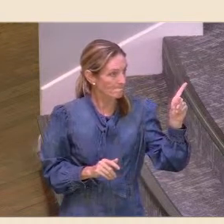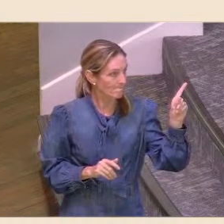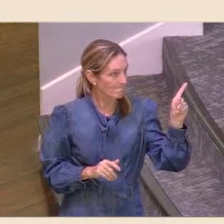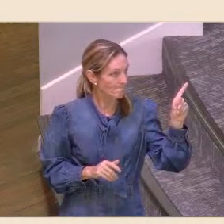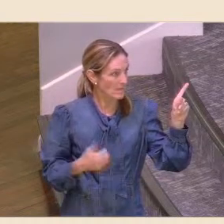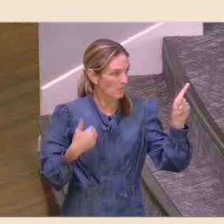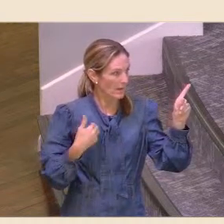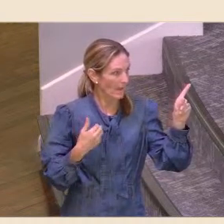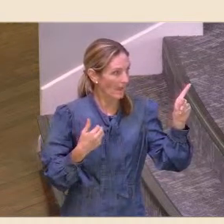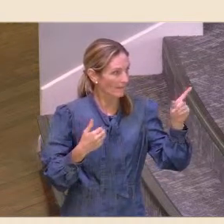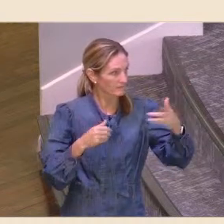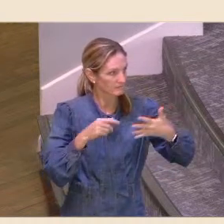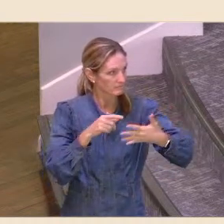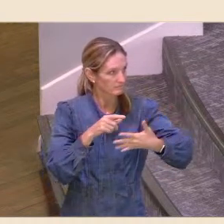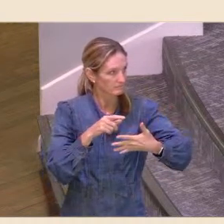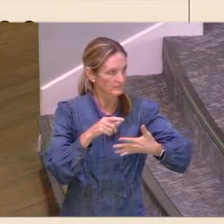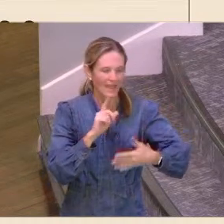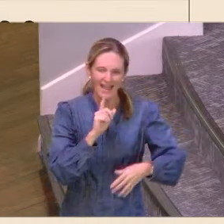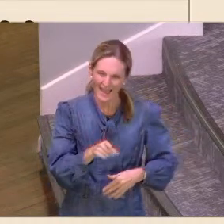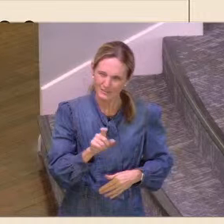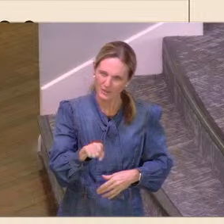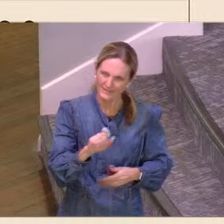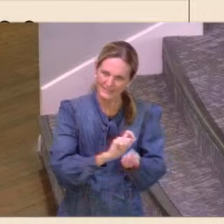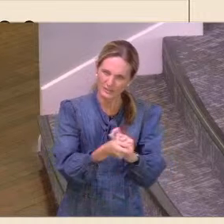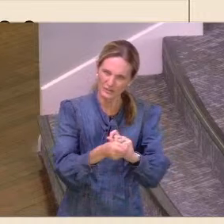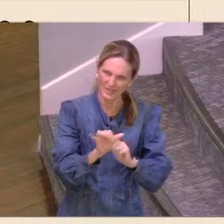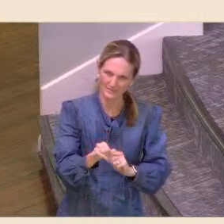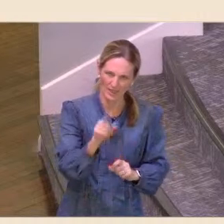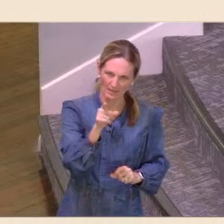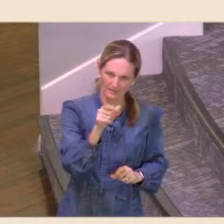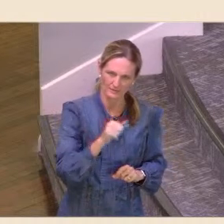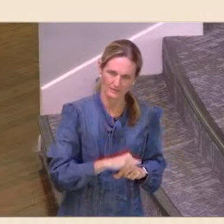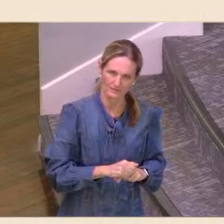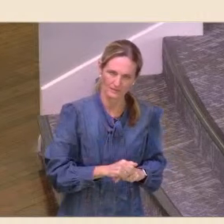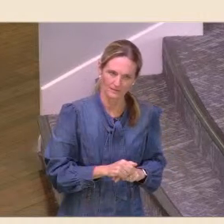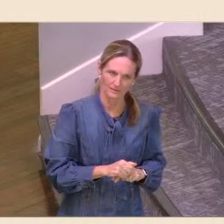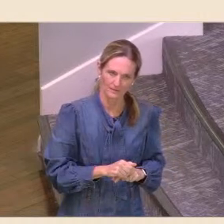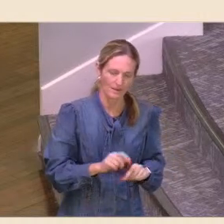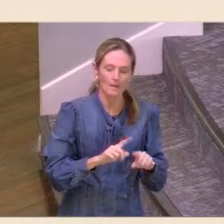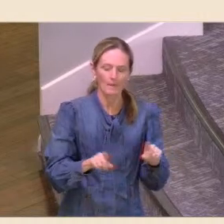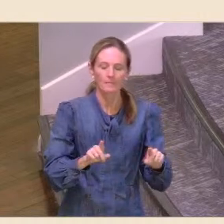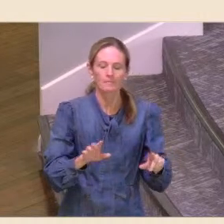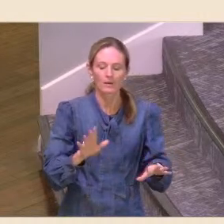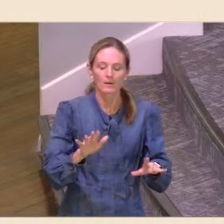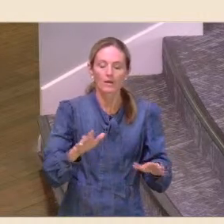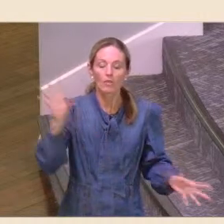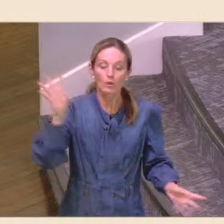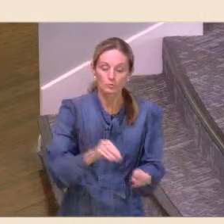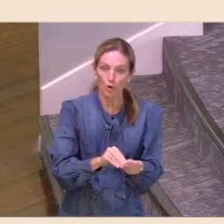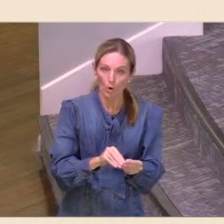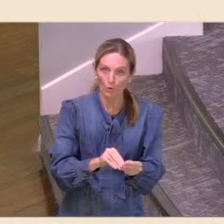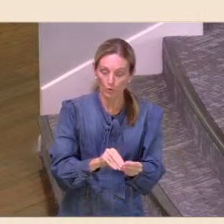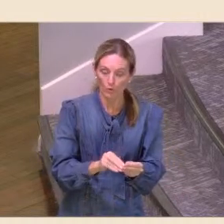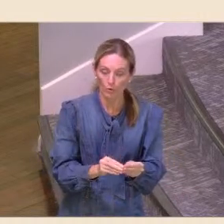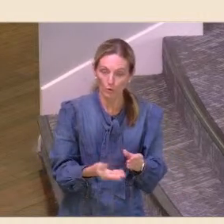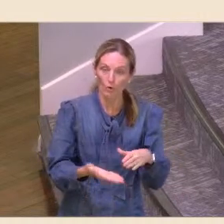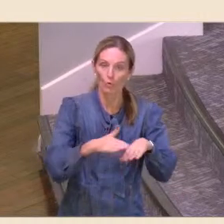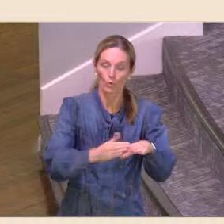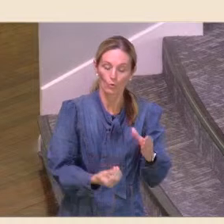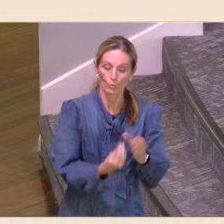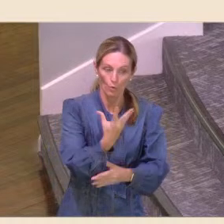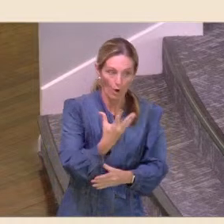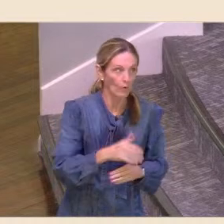1%, actually I need to update those numbers right there. The total growth, 18.2 to